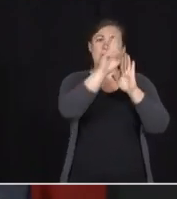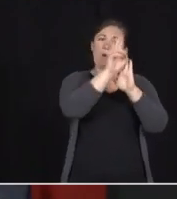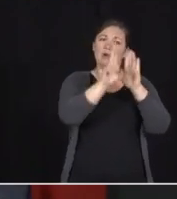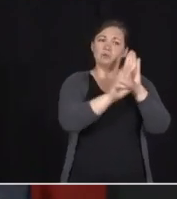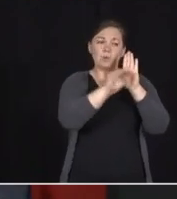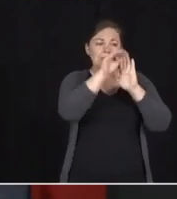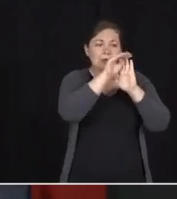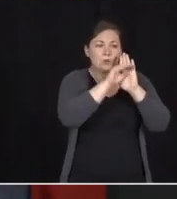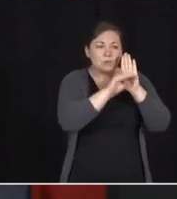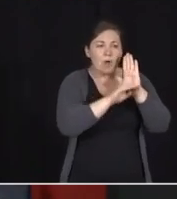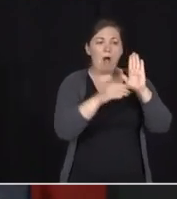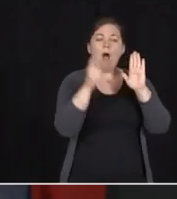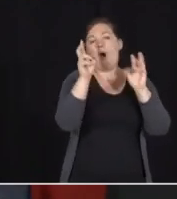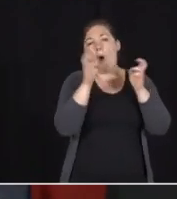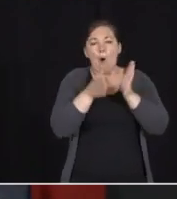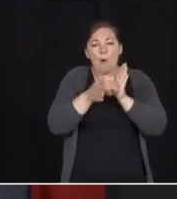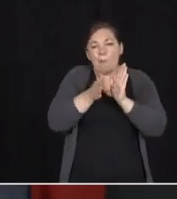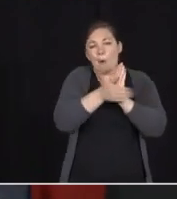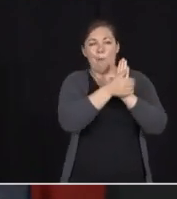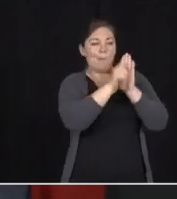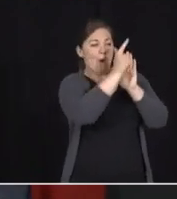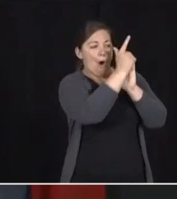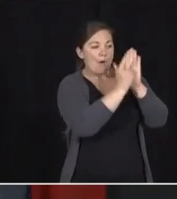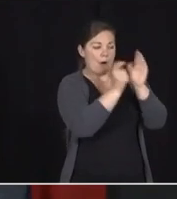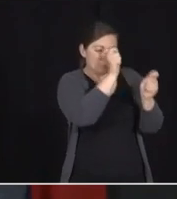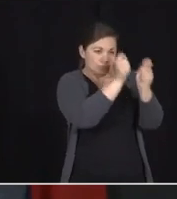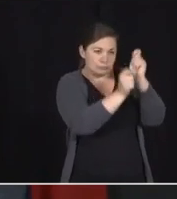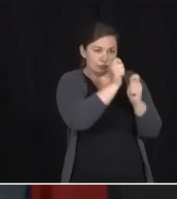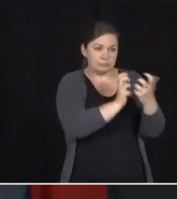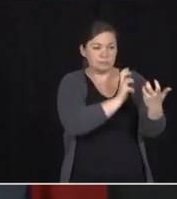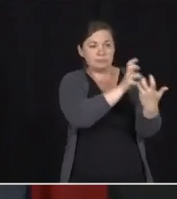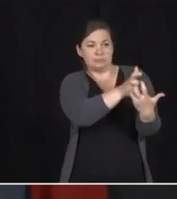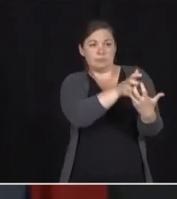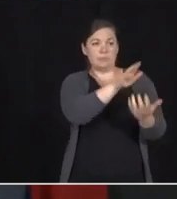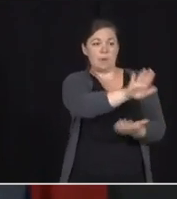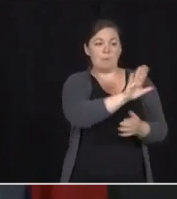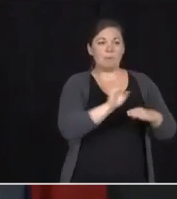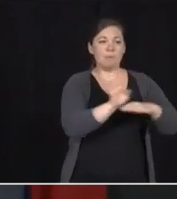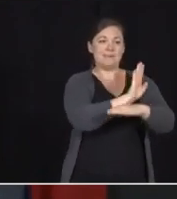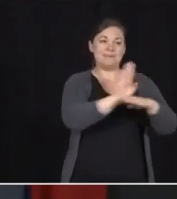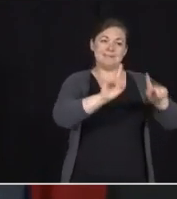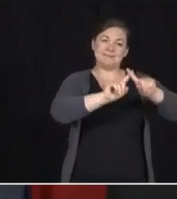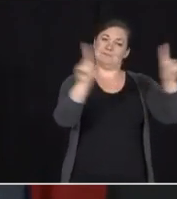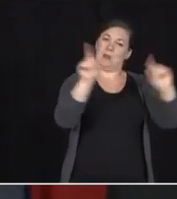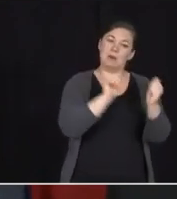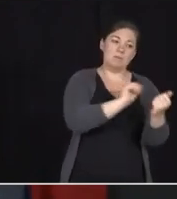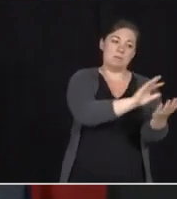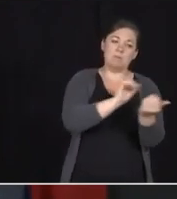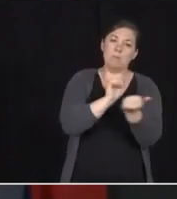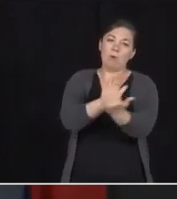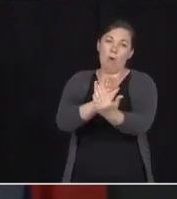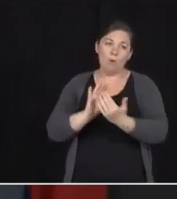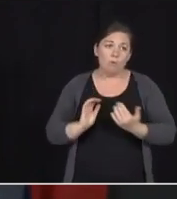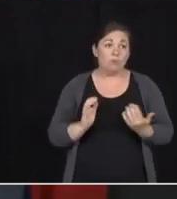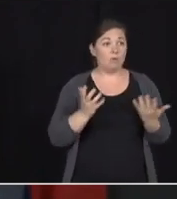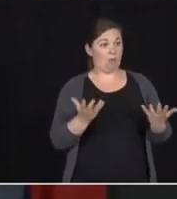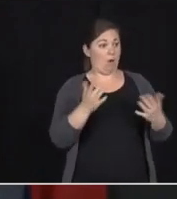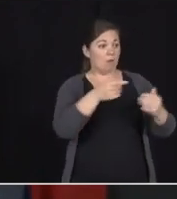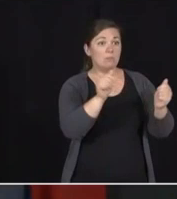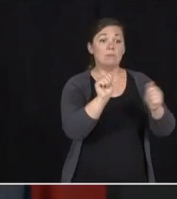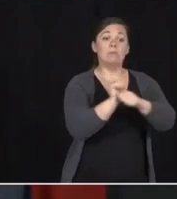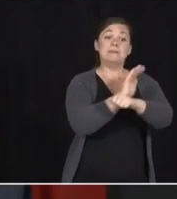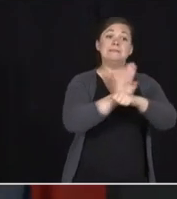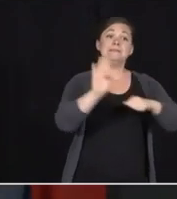also modernize the way that businesses interact with the government, and how businesses can actually use it as a tool